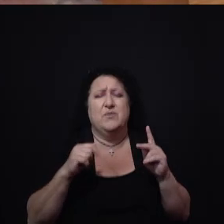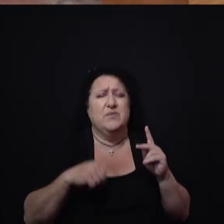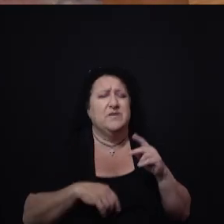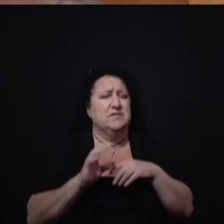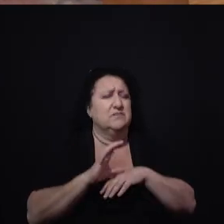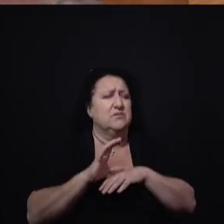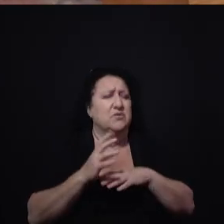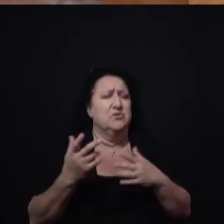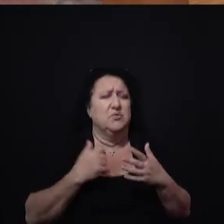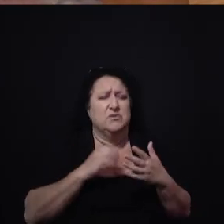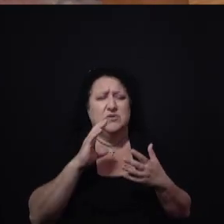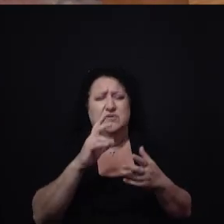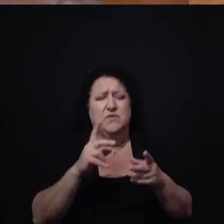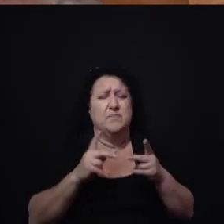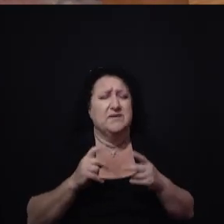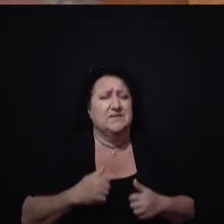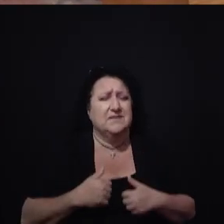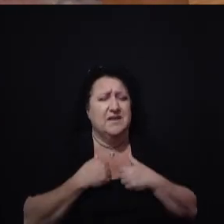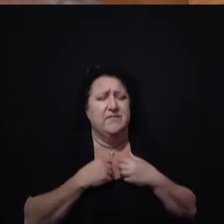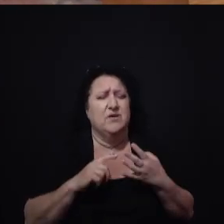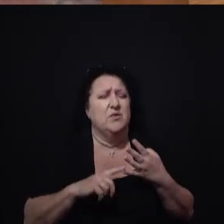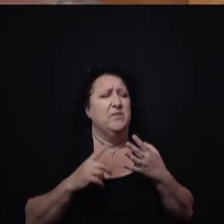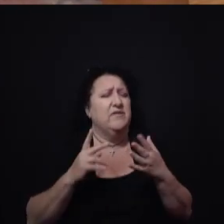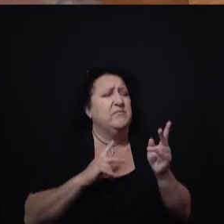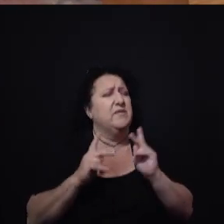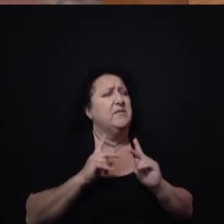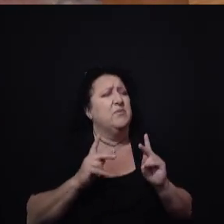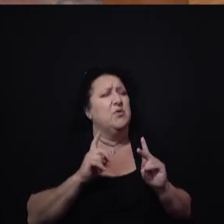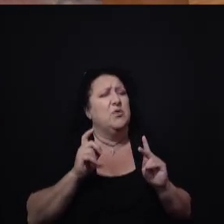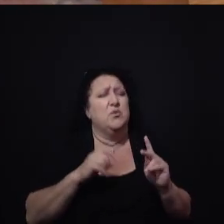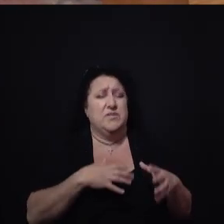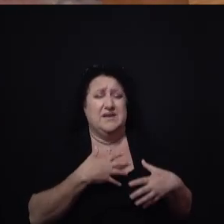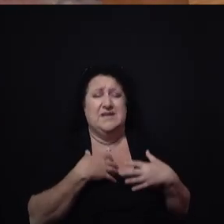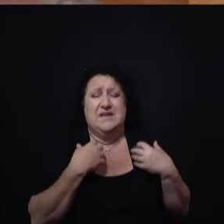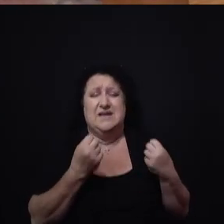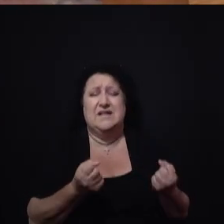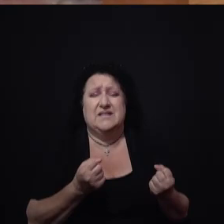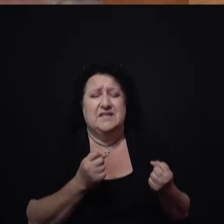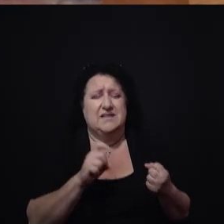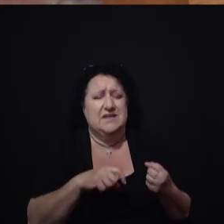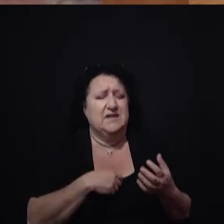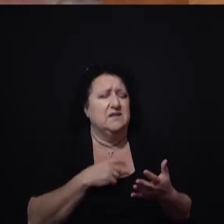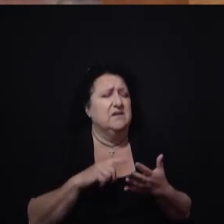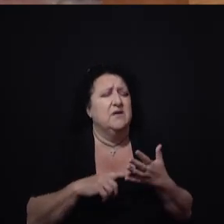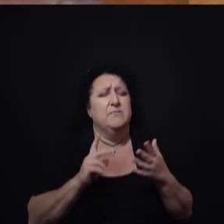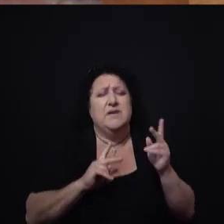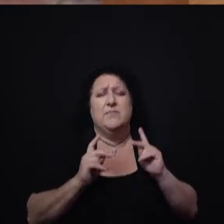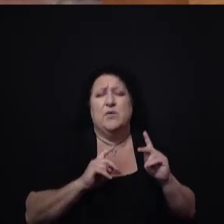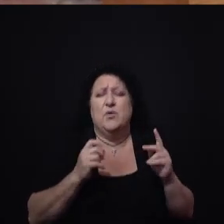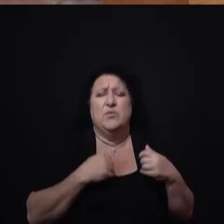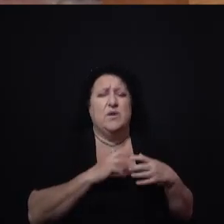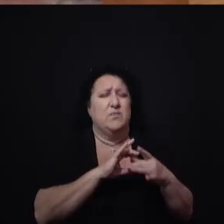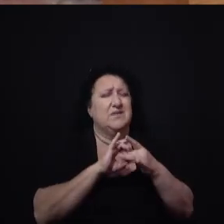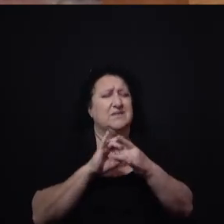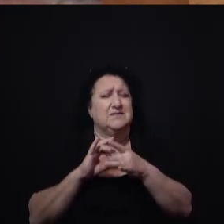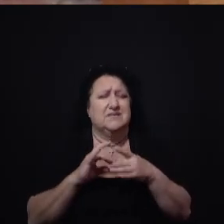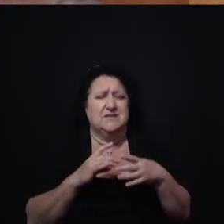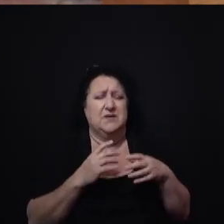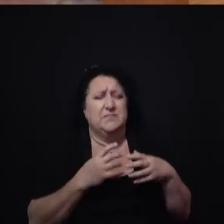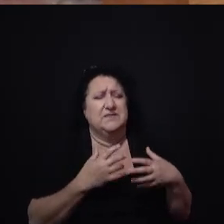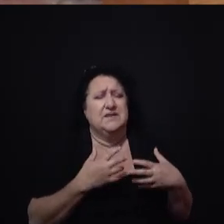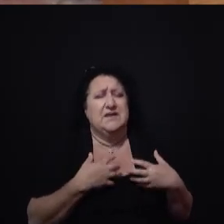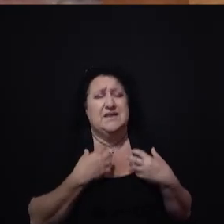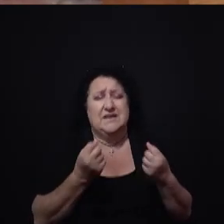are in need of healing in their bodies, people who are in need of healing in their relationships, oh God. We have people that are in need of